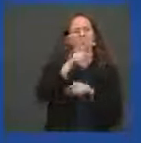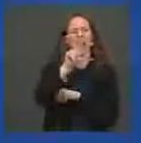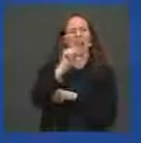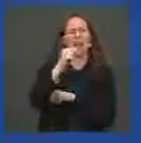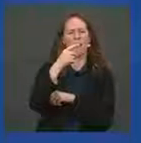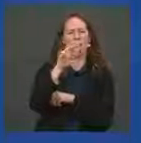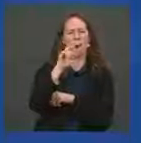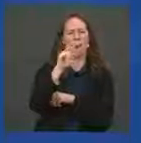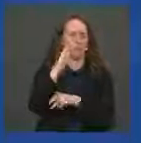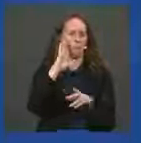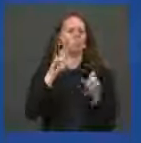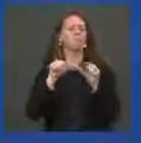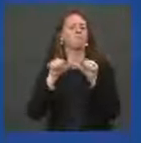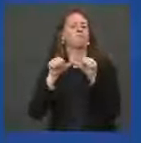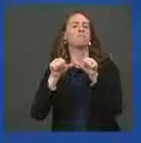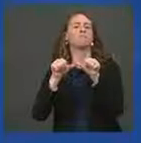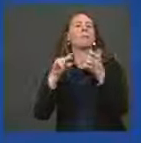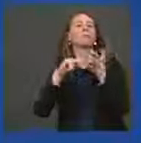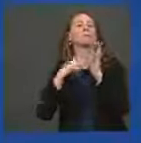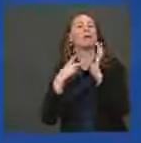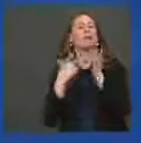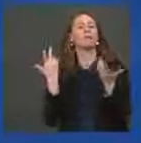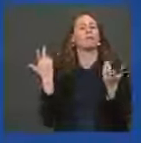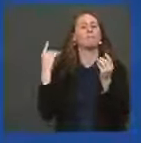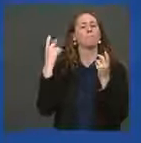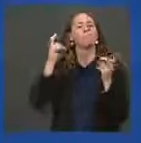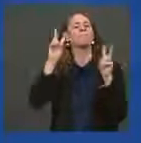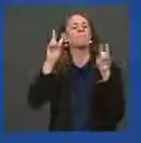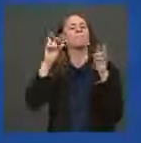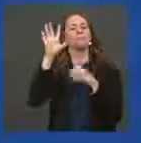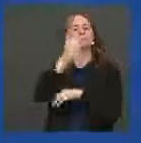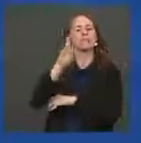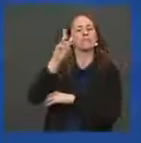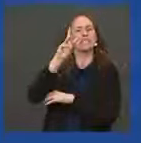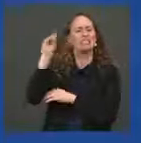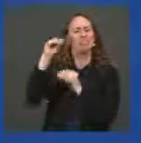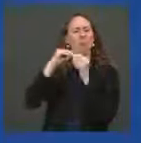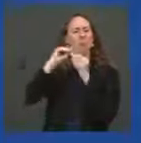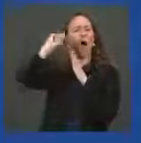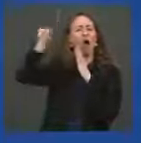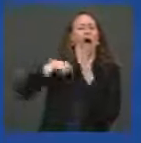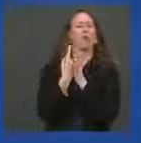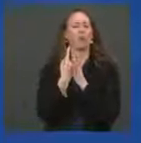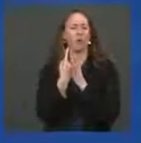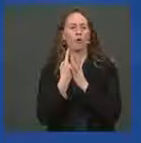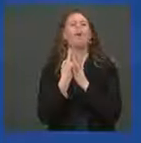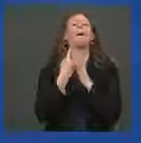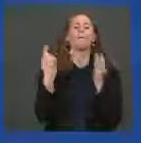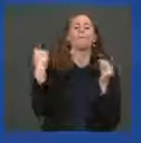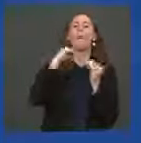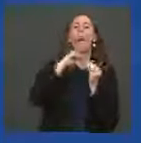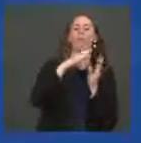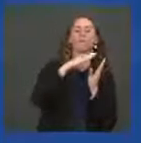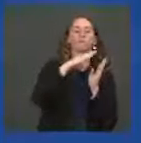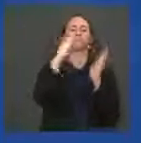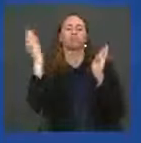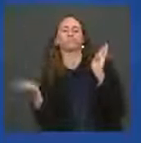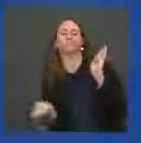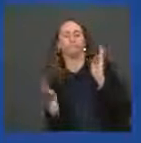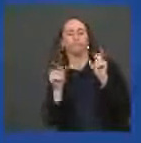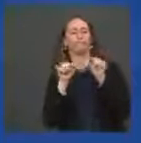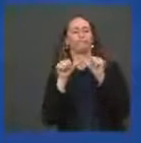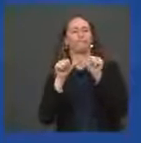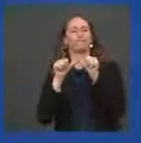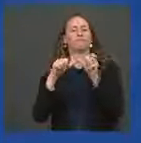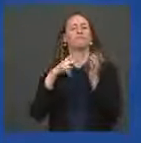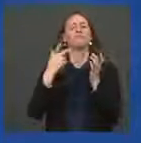extra hours a week will be open. In total, that will almost double the number of hours that the port is open for business from